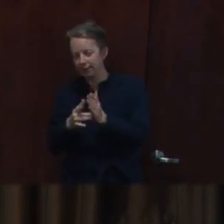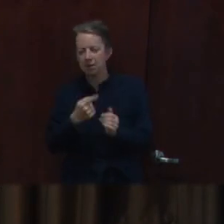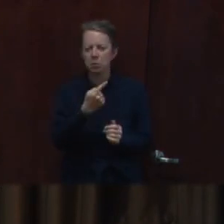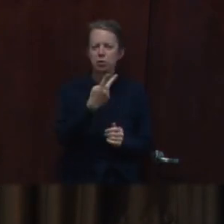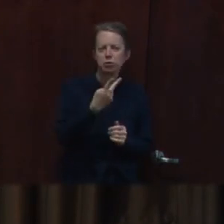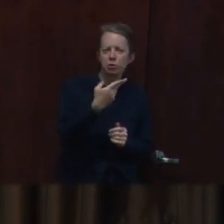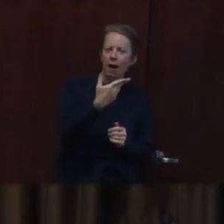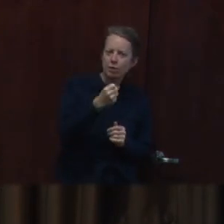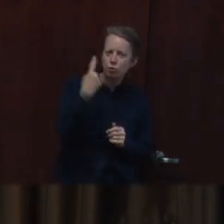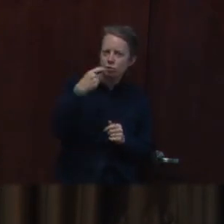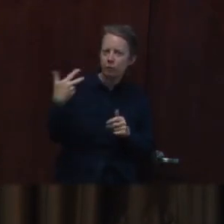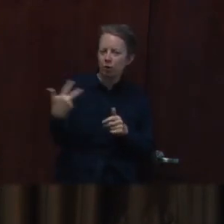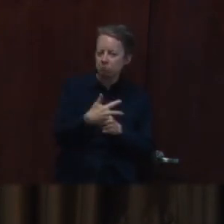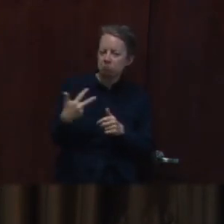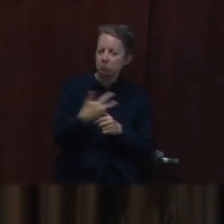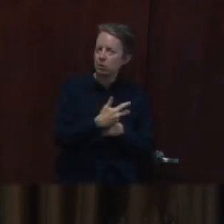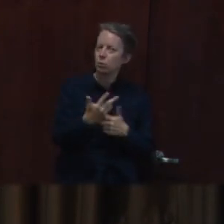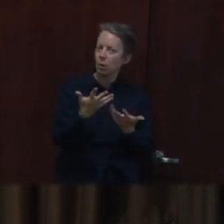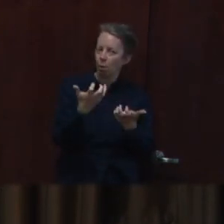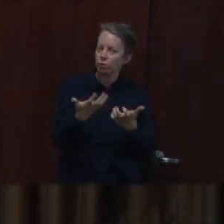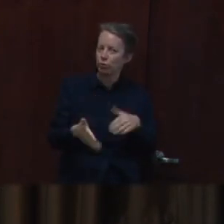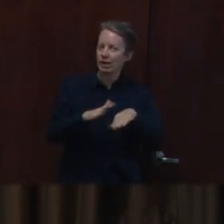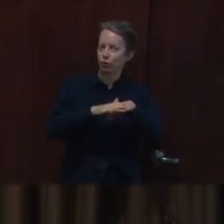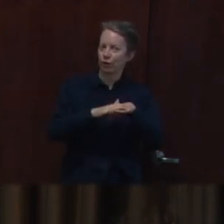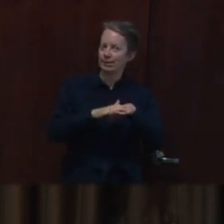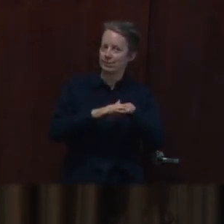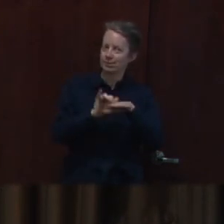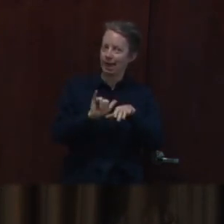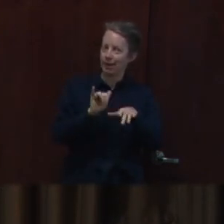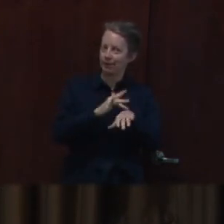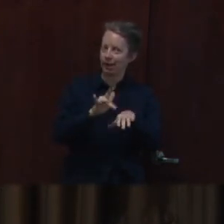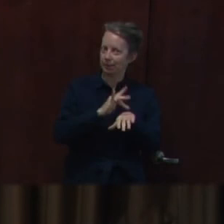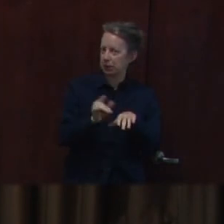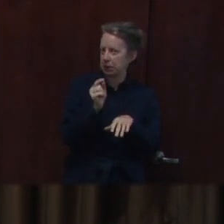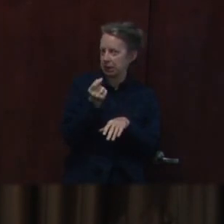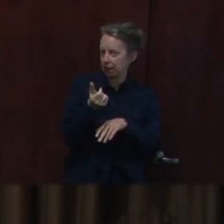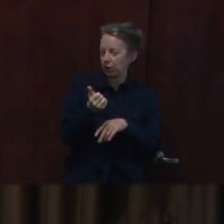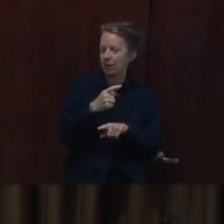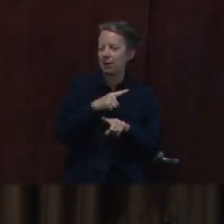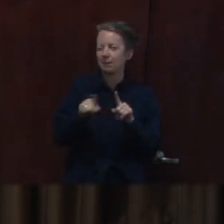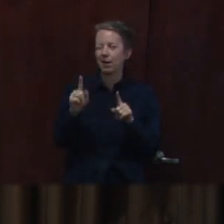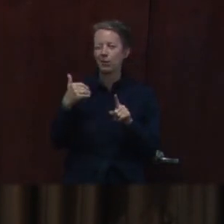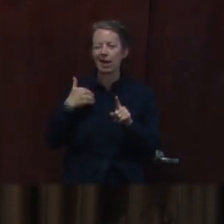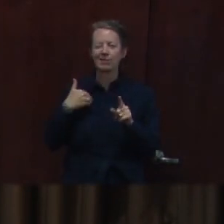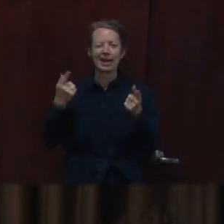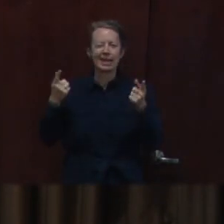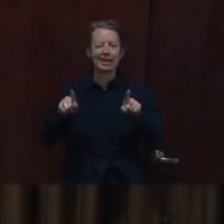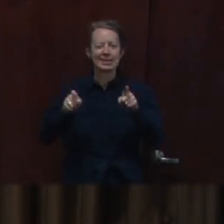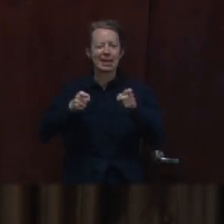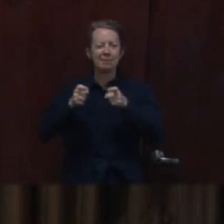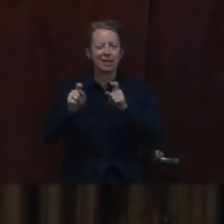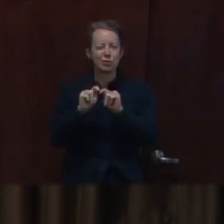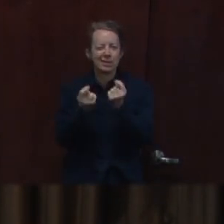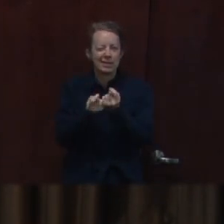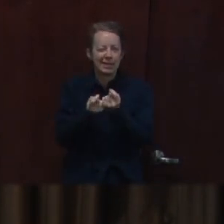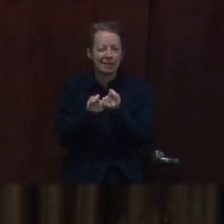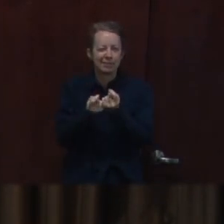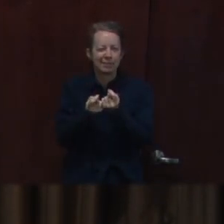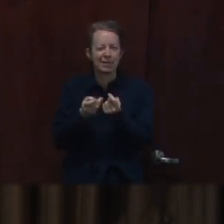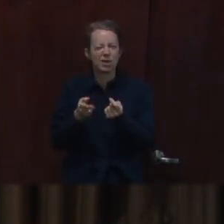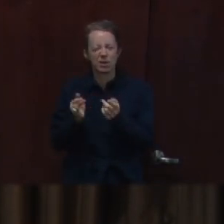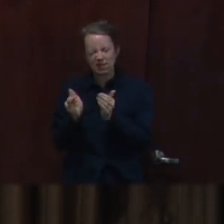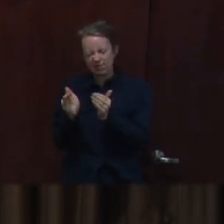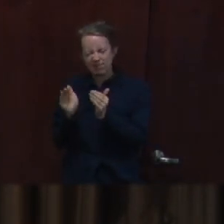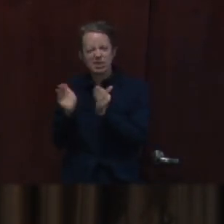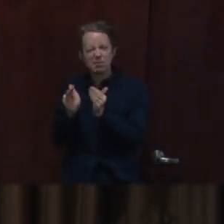sites, we do need to increase that footprint a little bit. We have essentially an incident management team, so a small component of a true